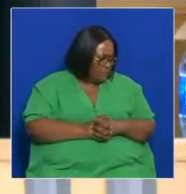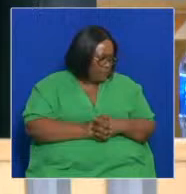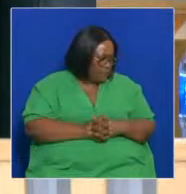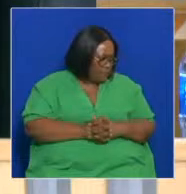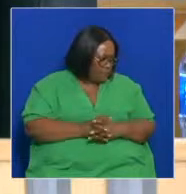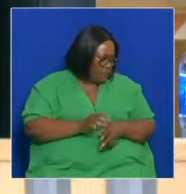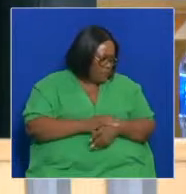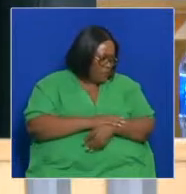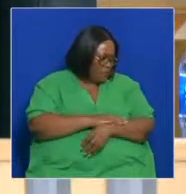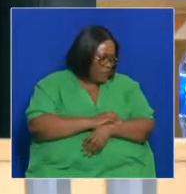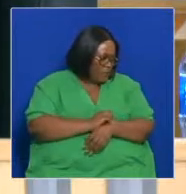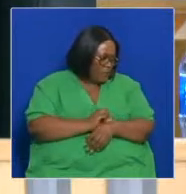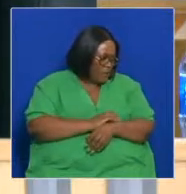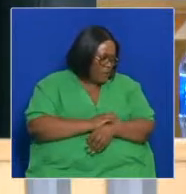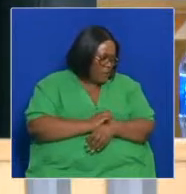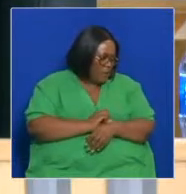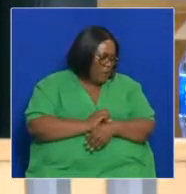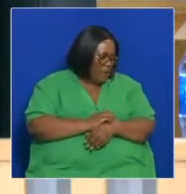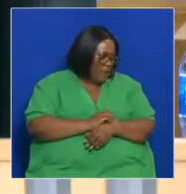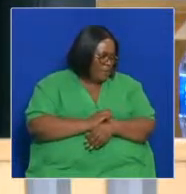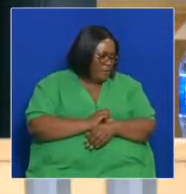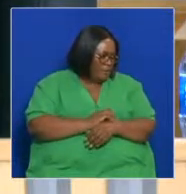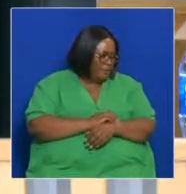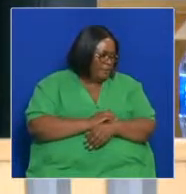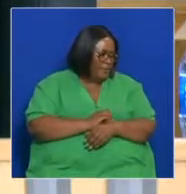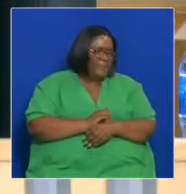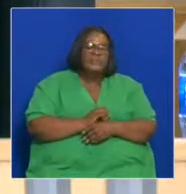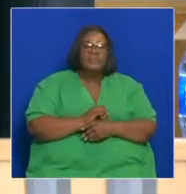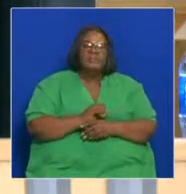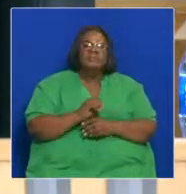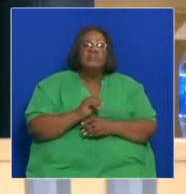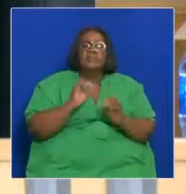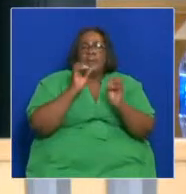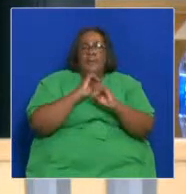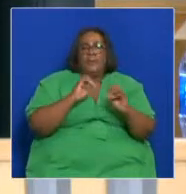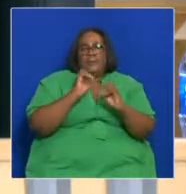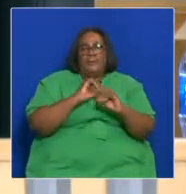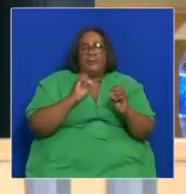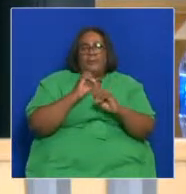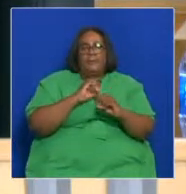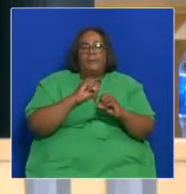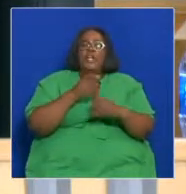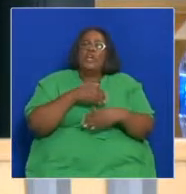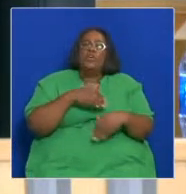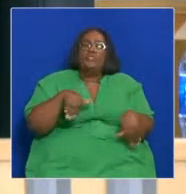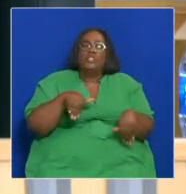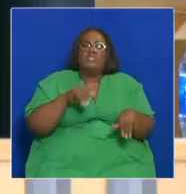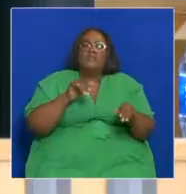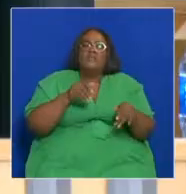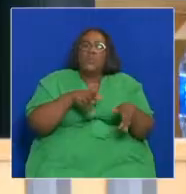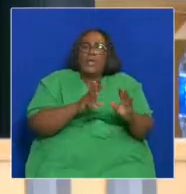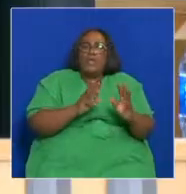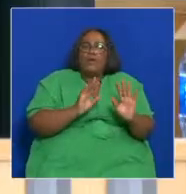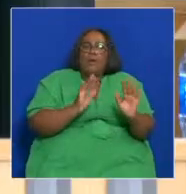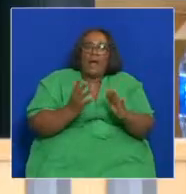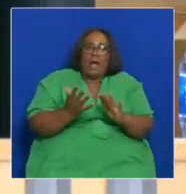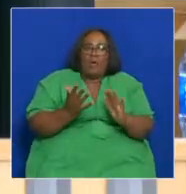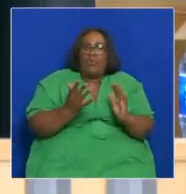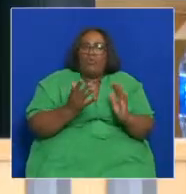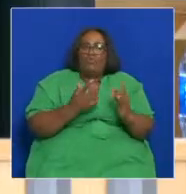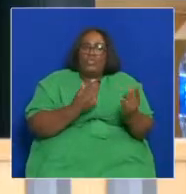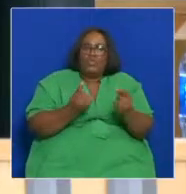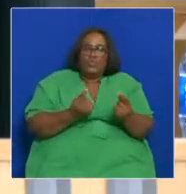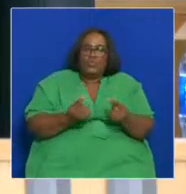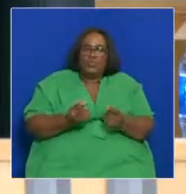was no objective criteria. You've told us about the intake process and what criteria and the scoring that you do